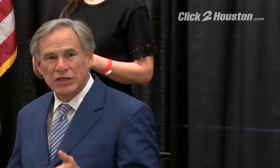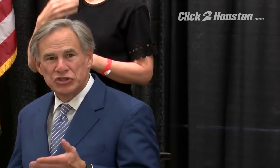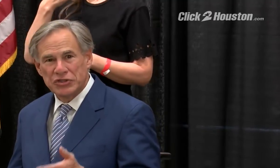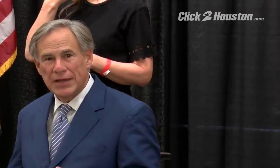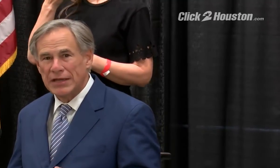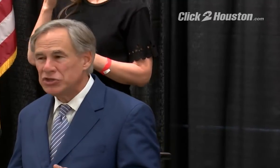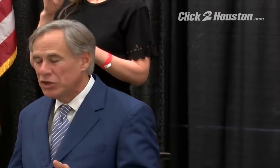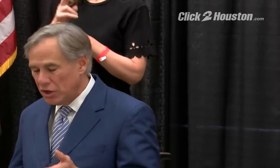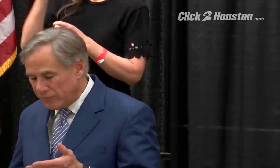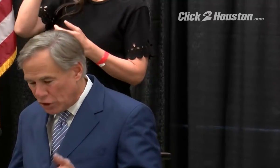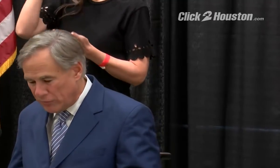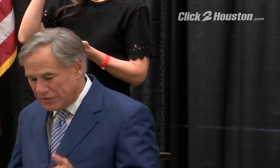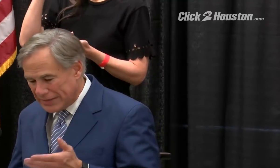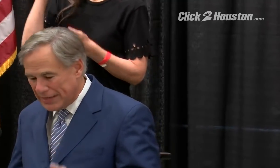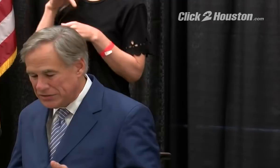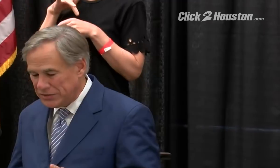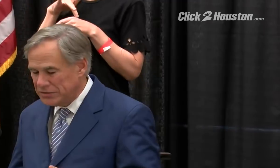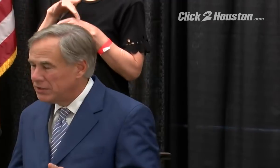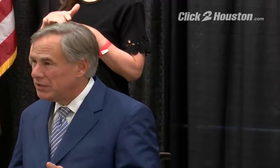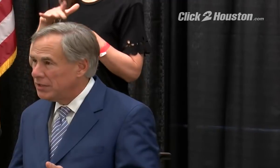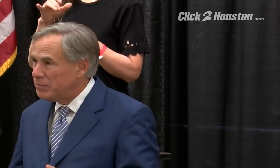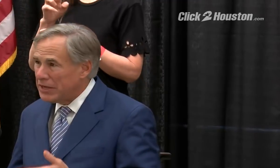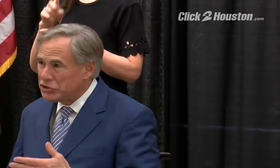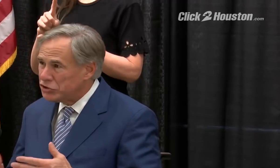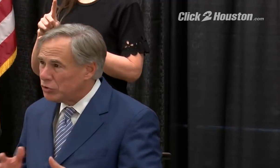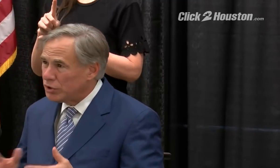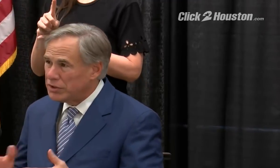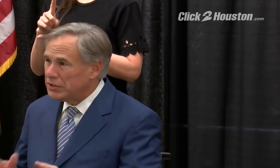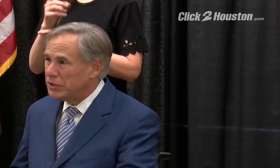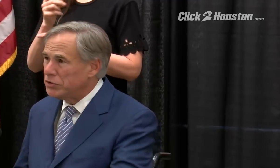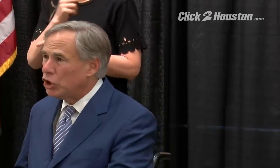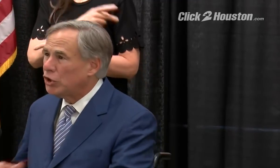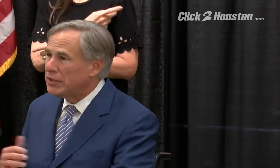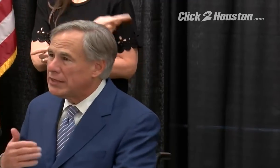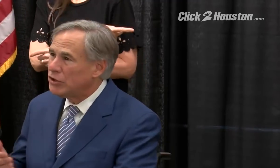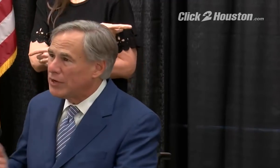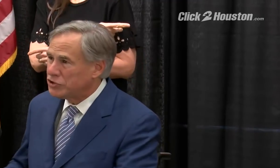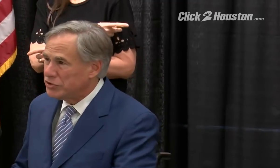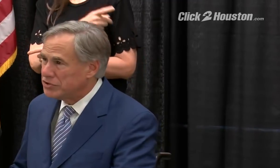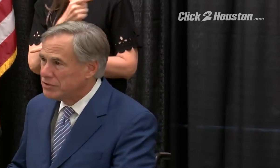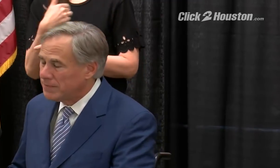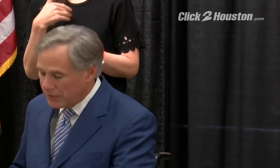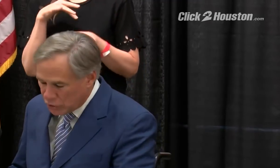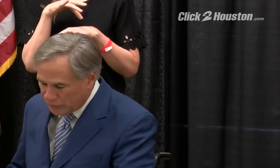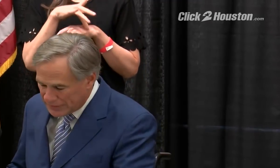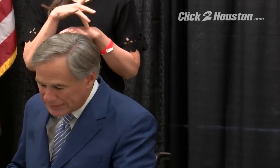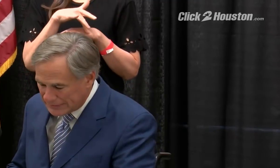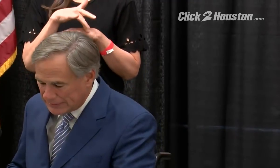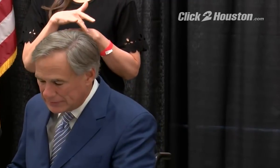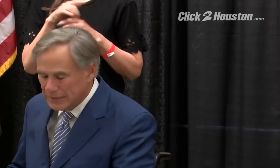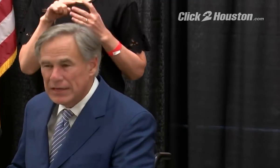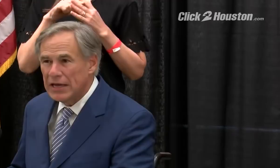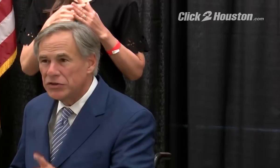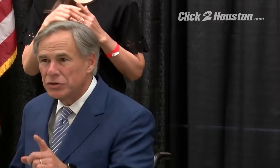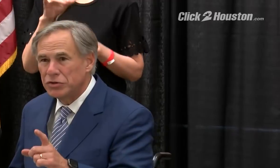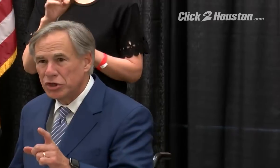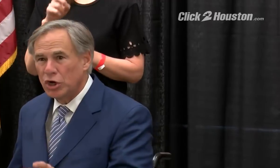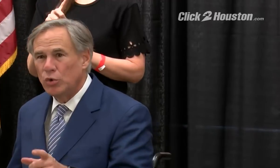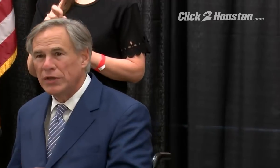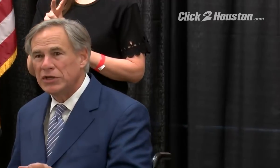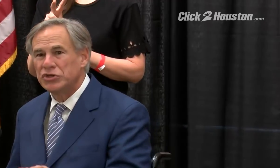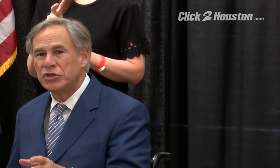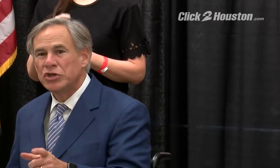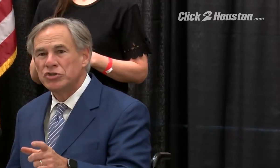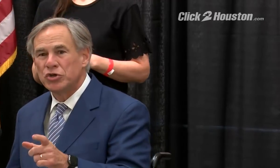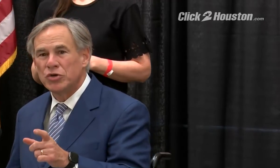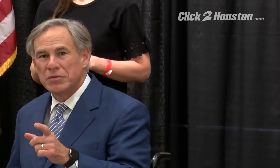early stage of COVID cases and patients who are in the early iterations of COVID-19. And the